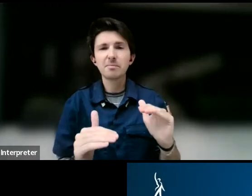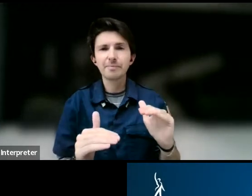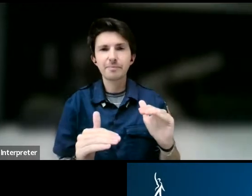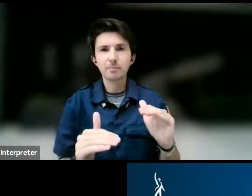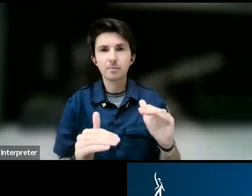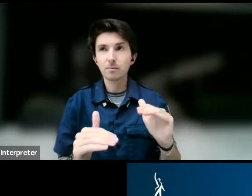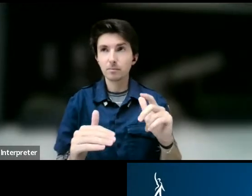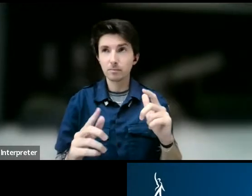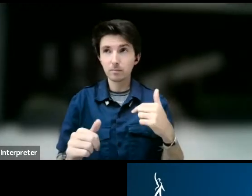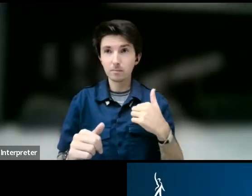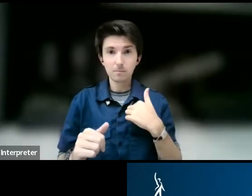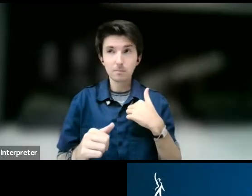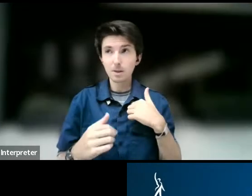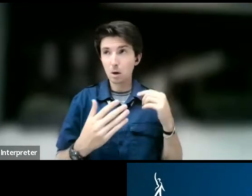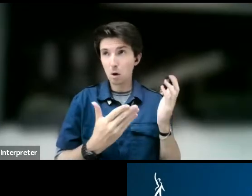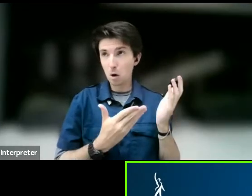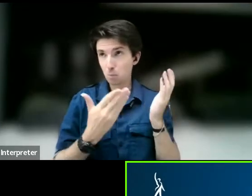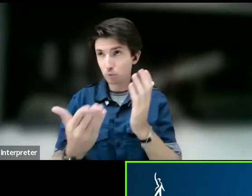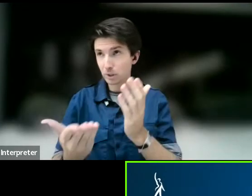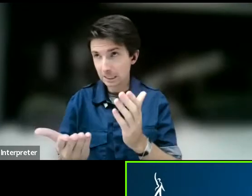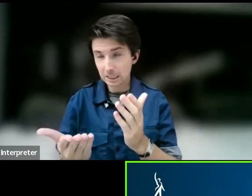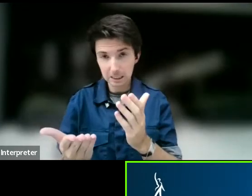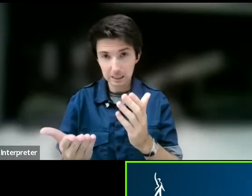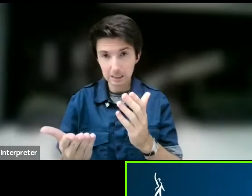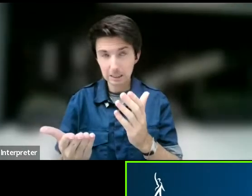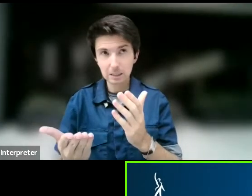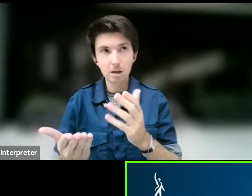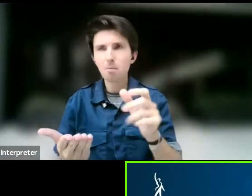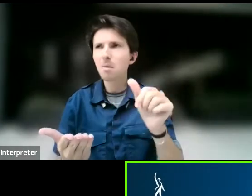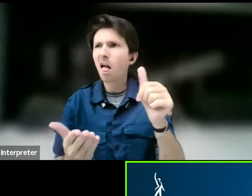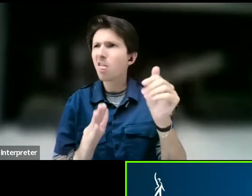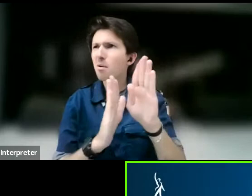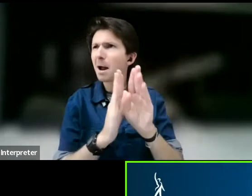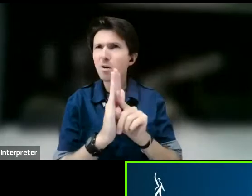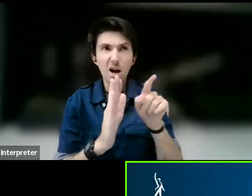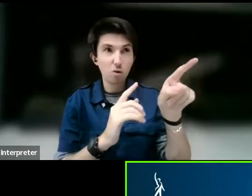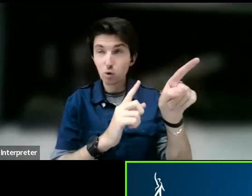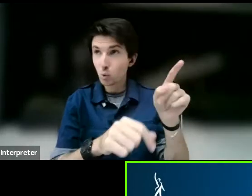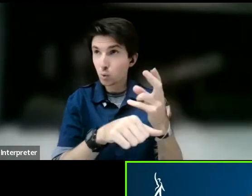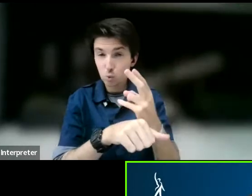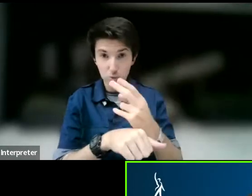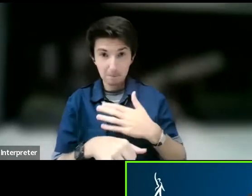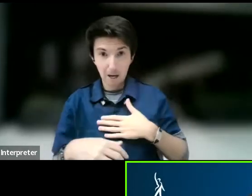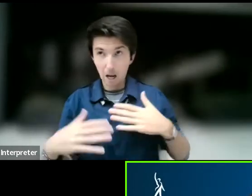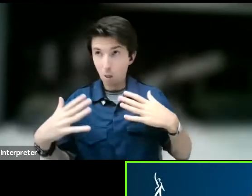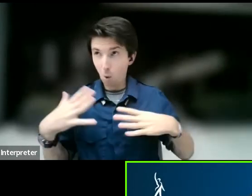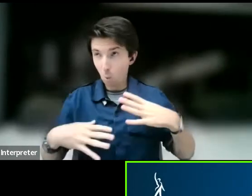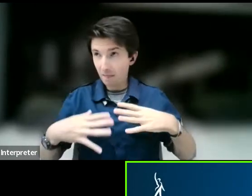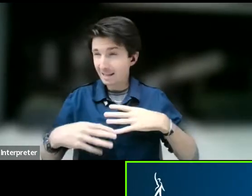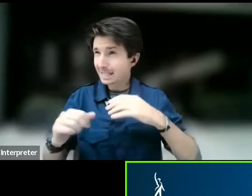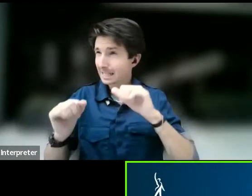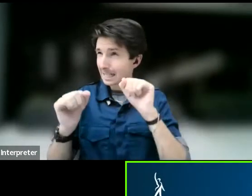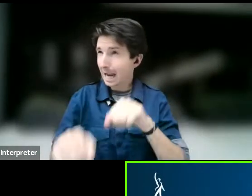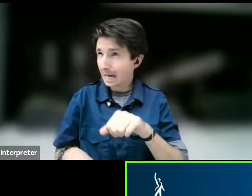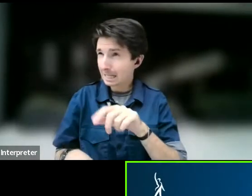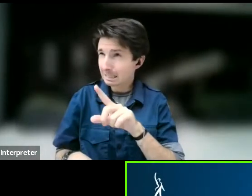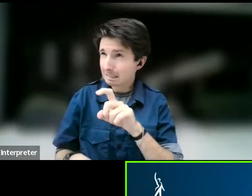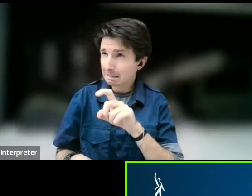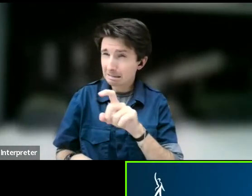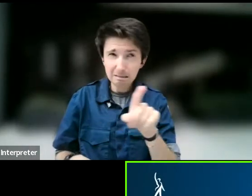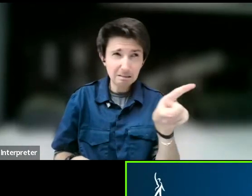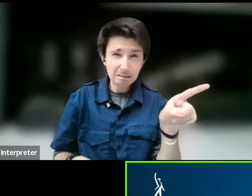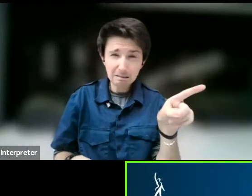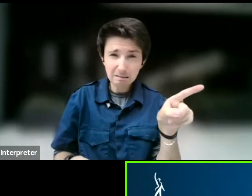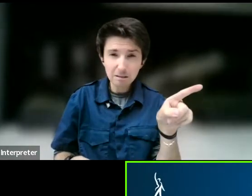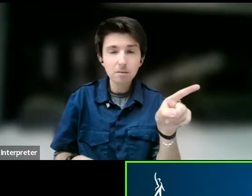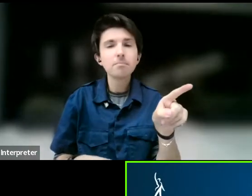another background performer on set? That's a great question, Ben. And that can only be done if the background actor